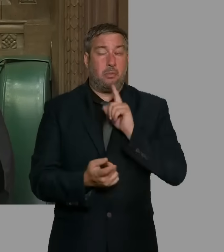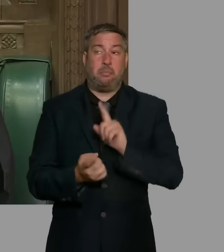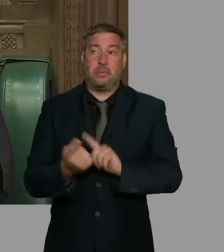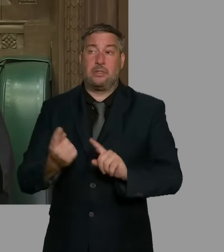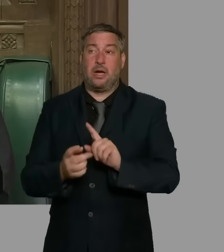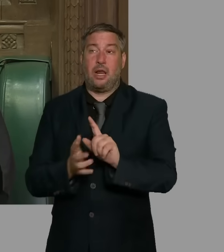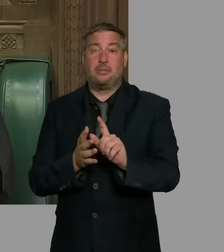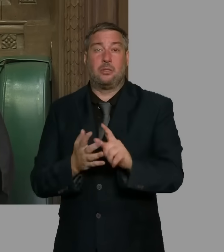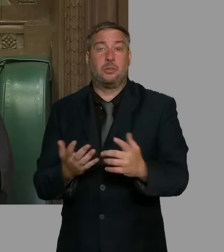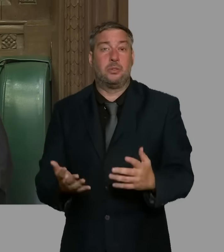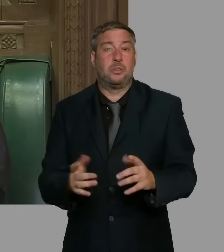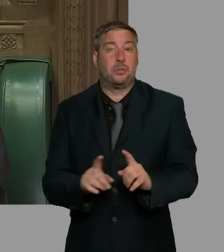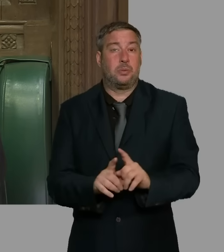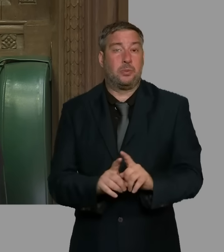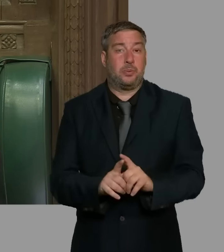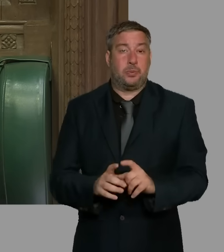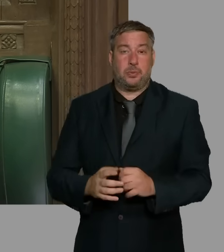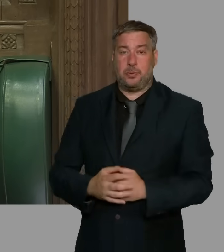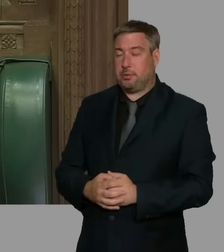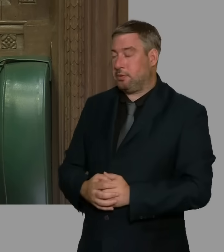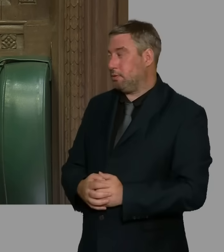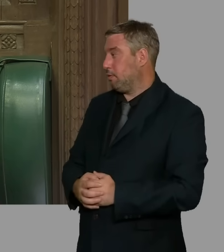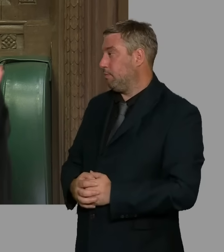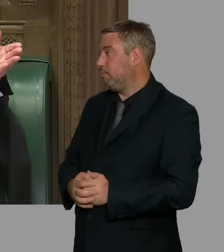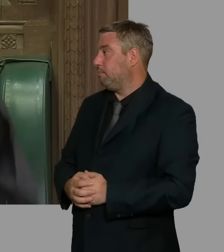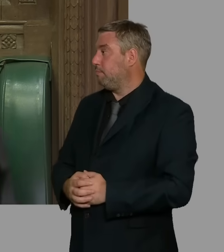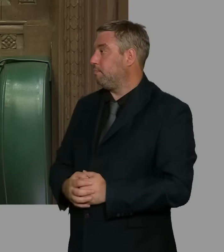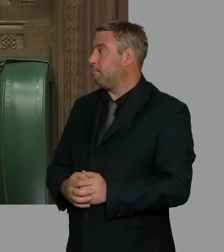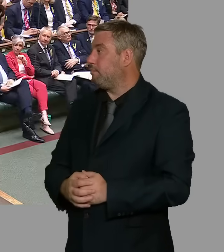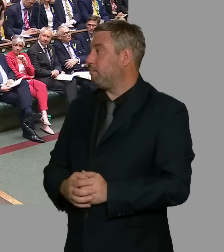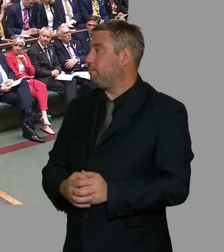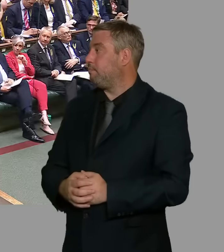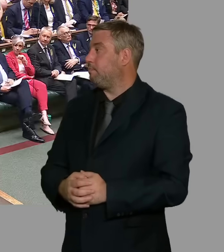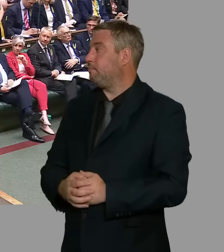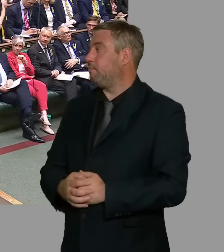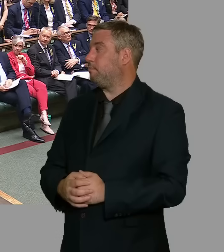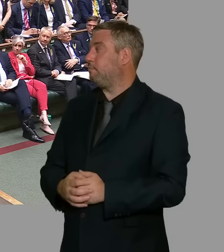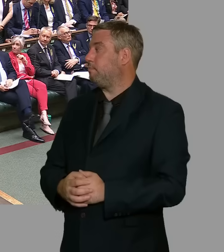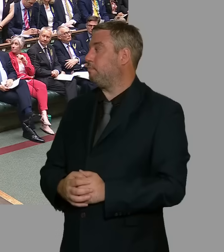family on behalf of the sad news of the Duchess of Kent. Right, let us come back to Dr Luke